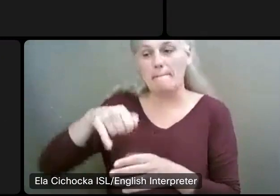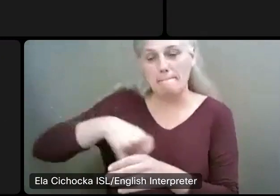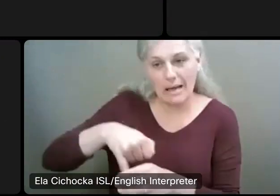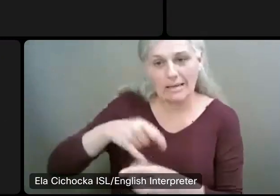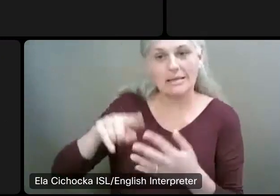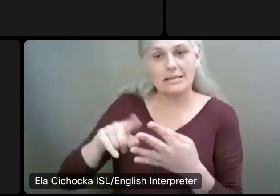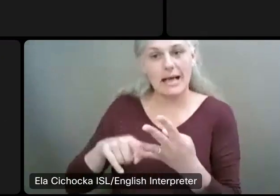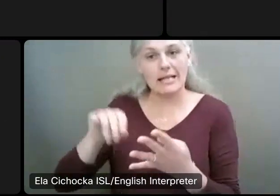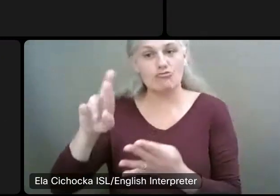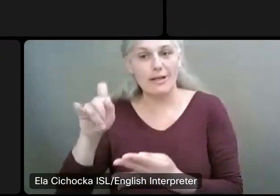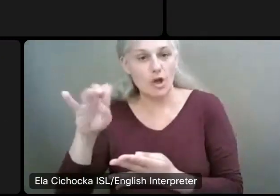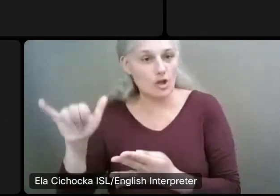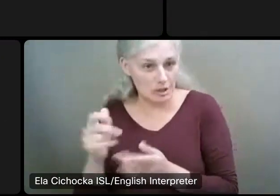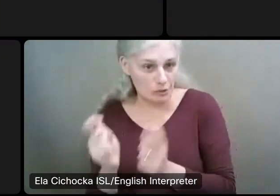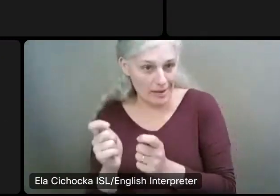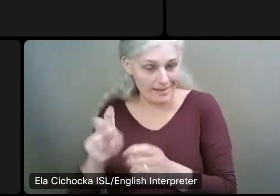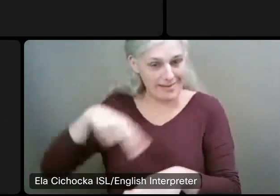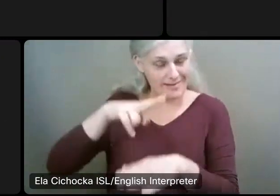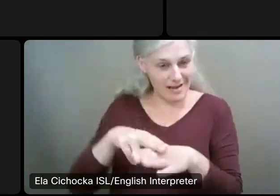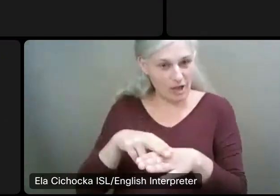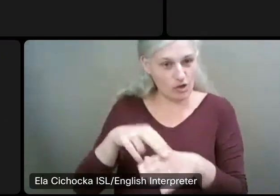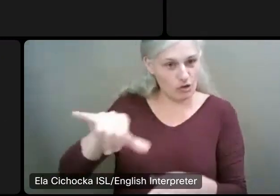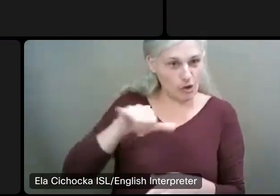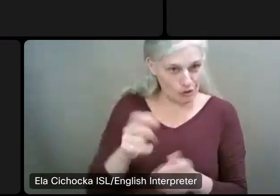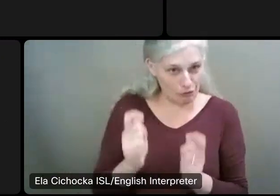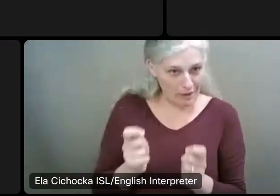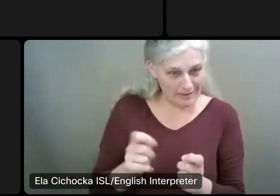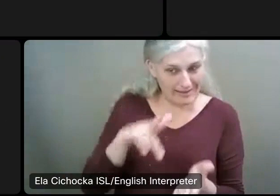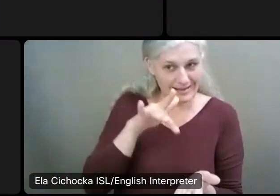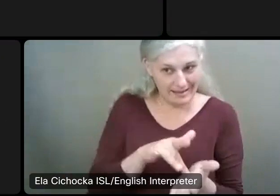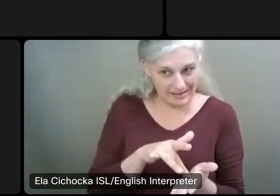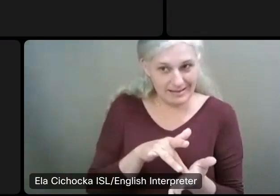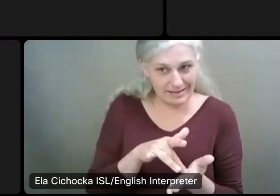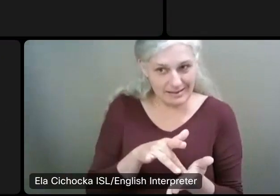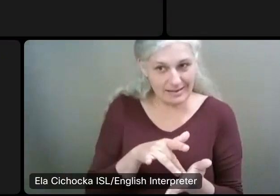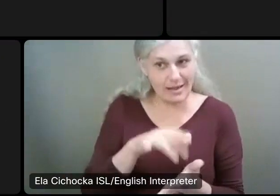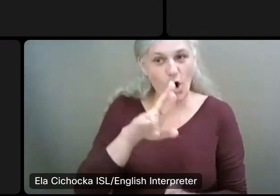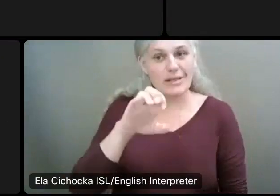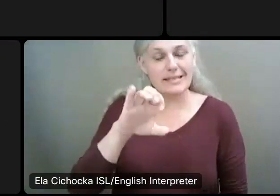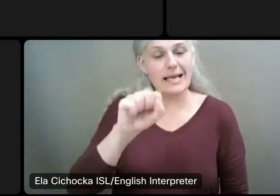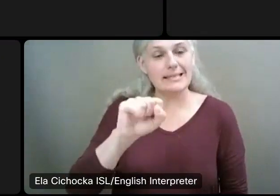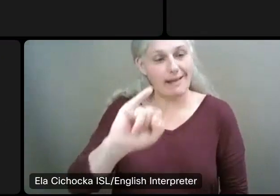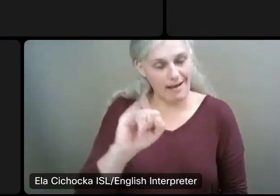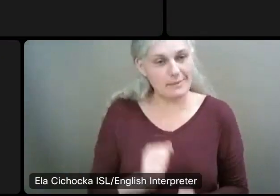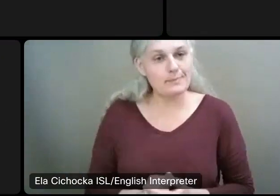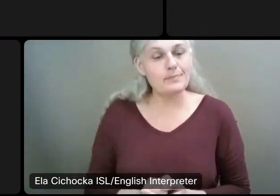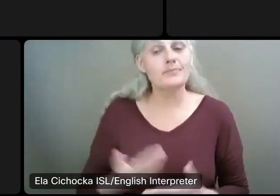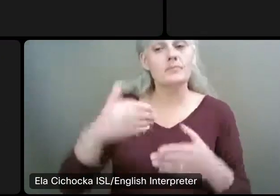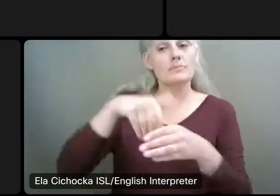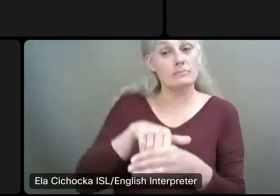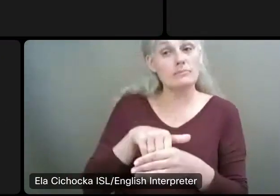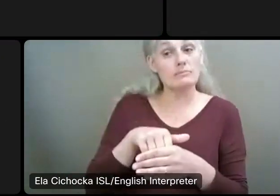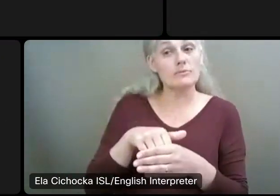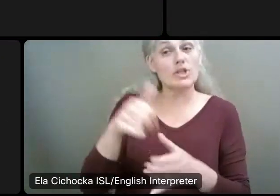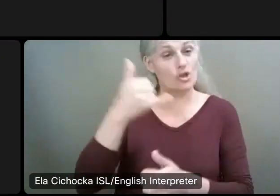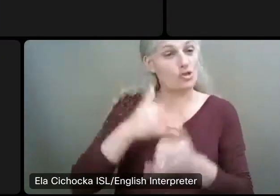and radiology trainees at the National Surgical Training Centre at the RCSI. She joined the RCSI a number of